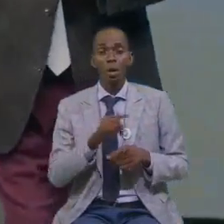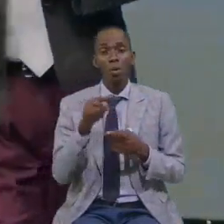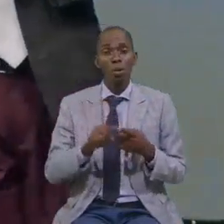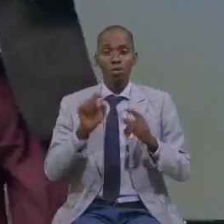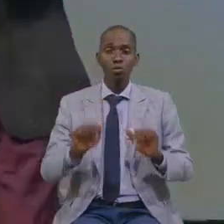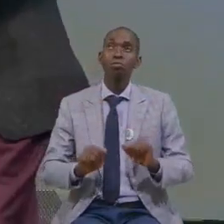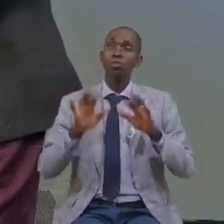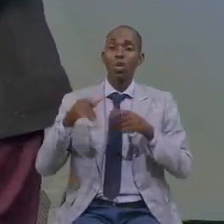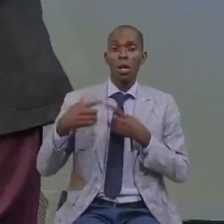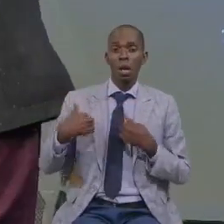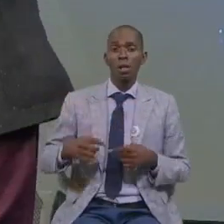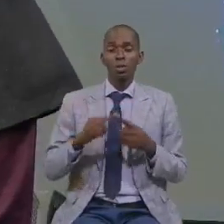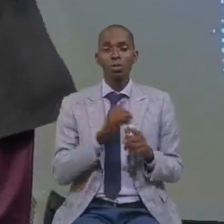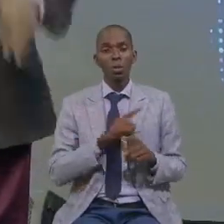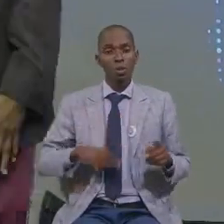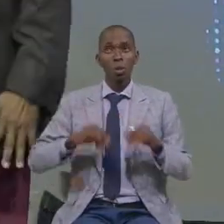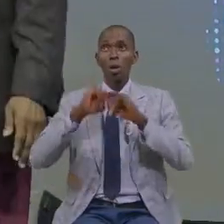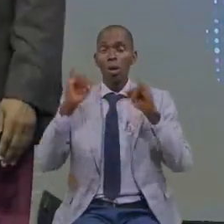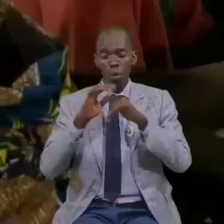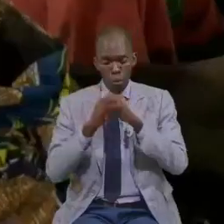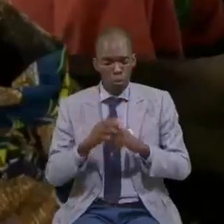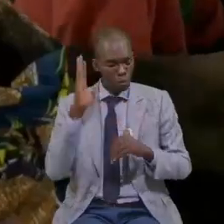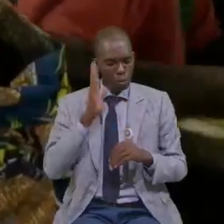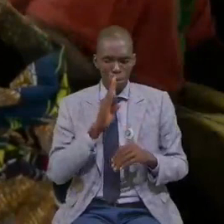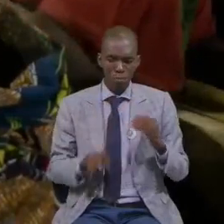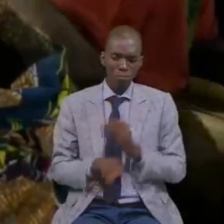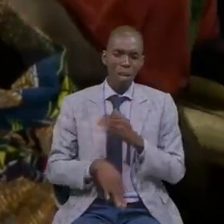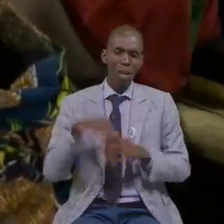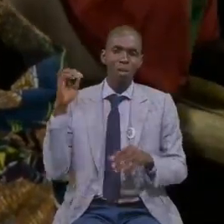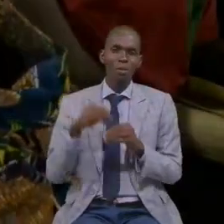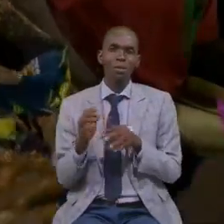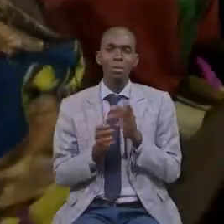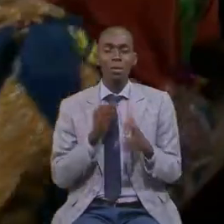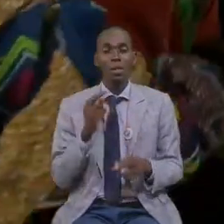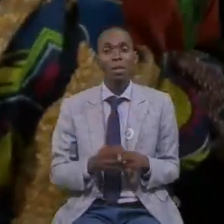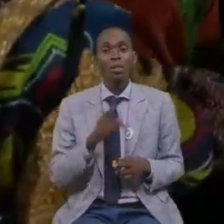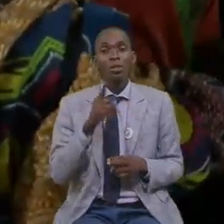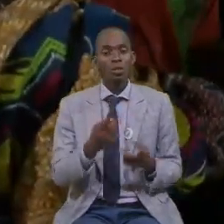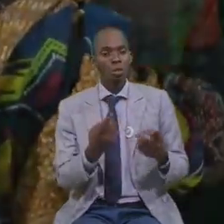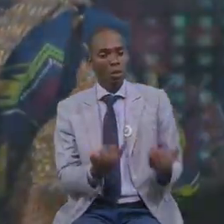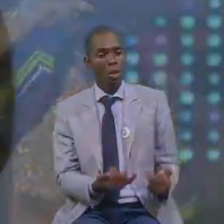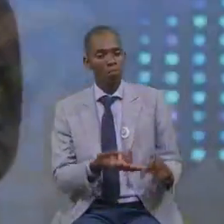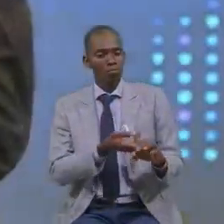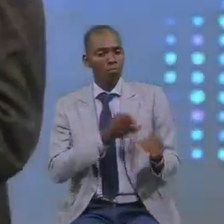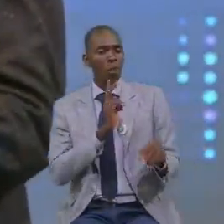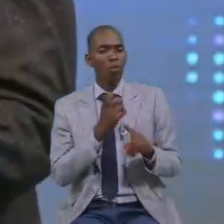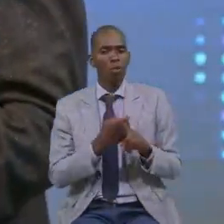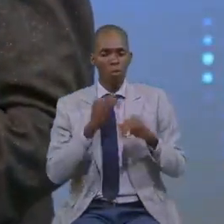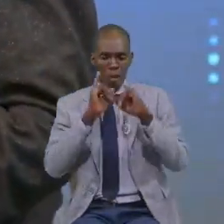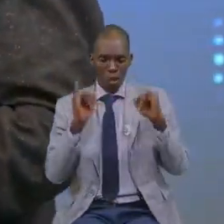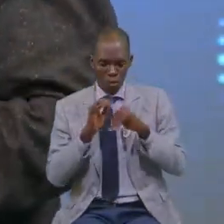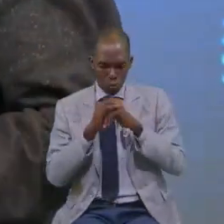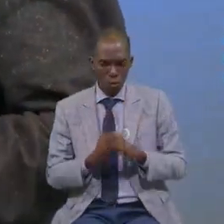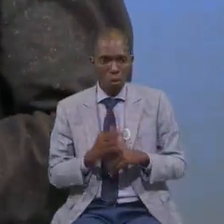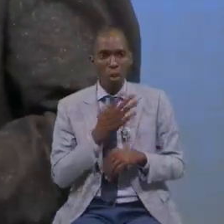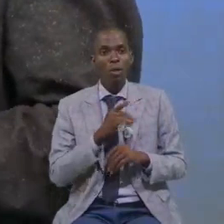Lord, idolatry will vanish away. You come out of that idolatry and you